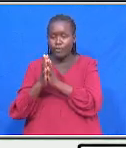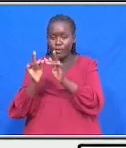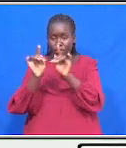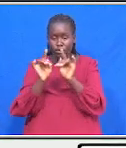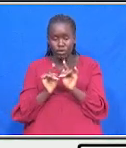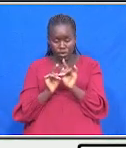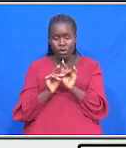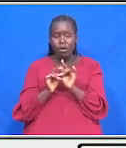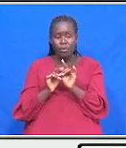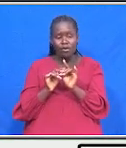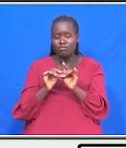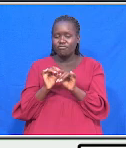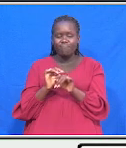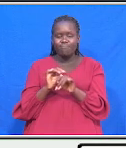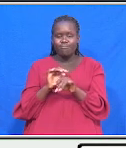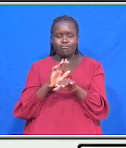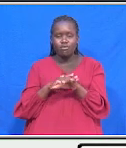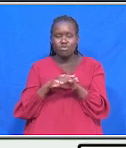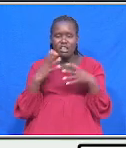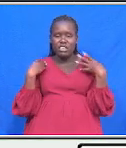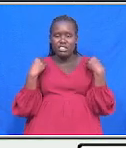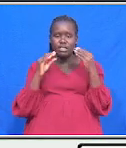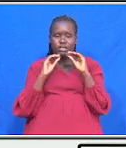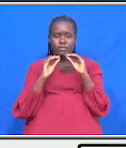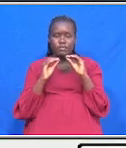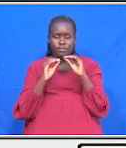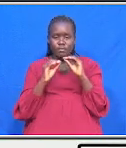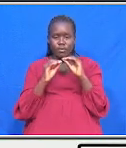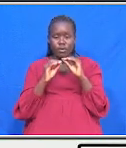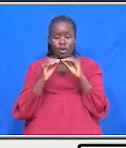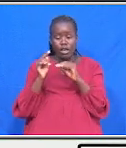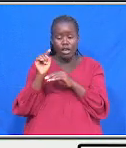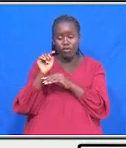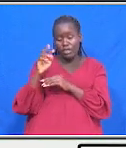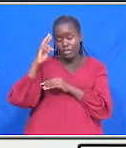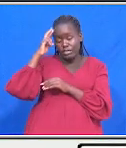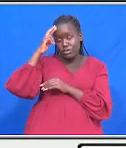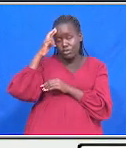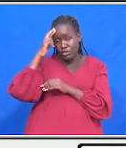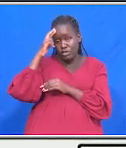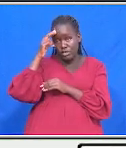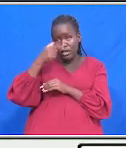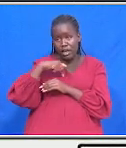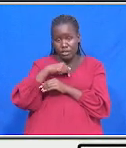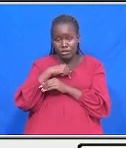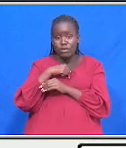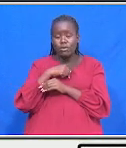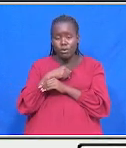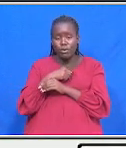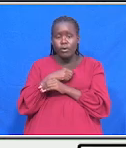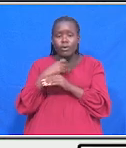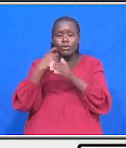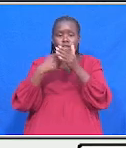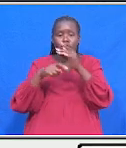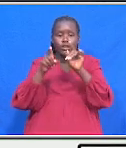improper exercise of judicial discretion. And for these reasons, the objection to the charge and